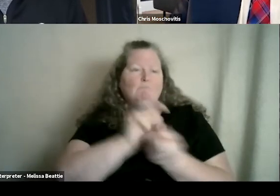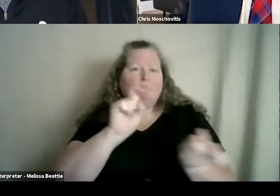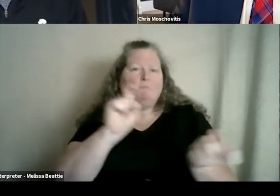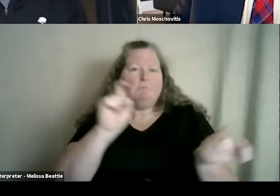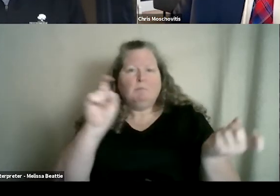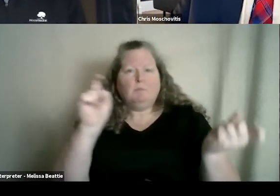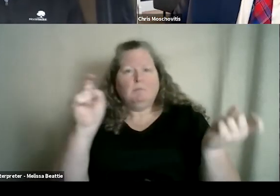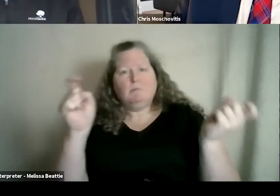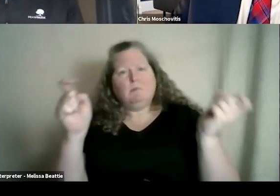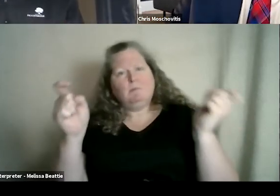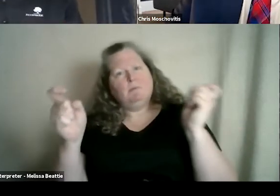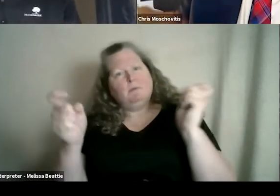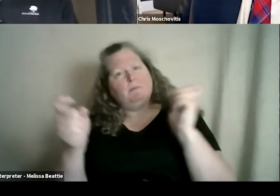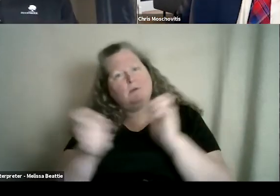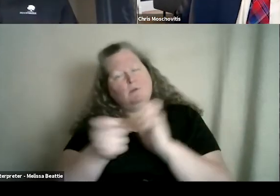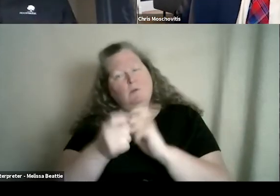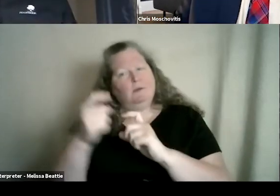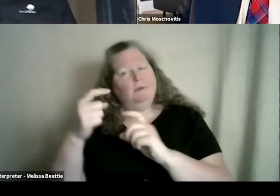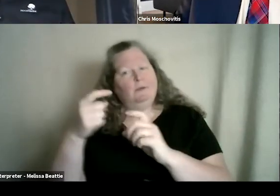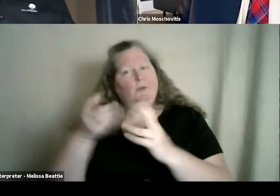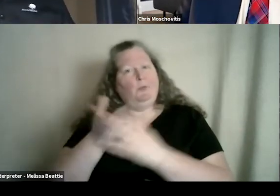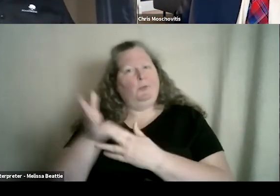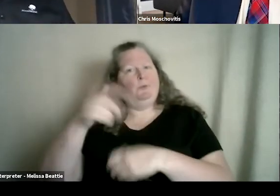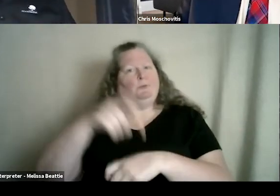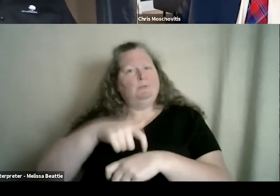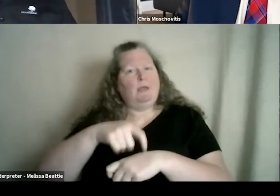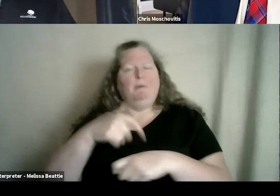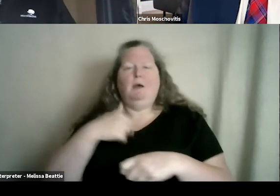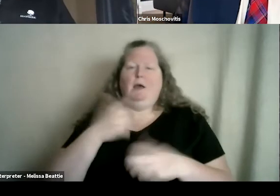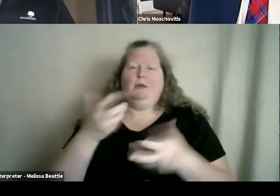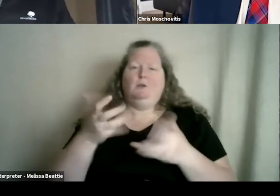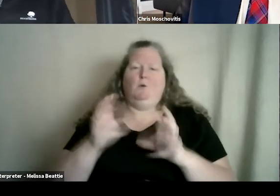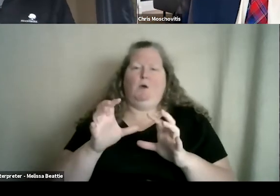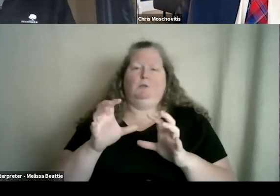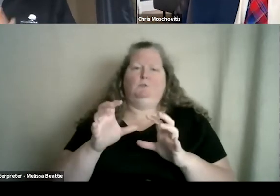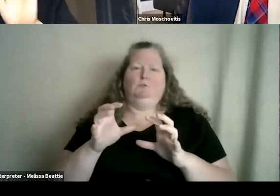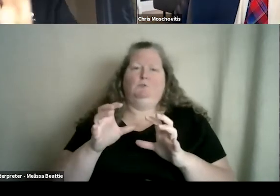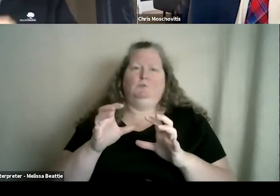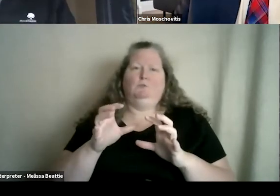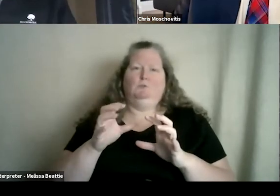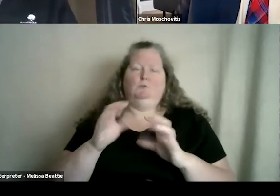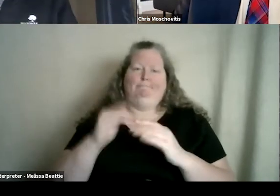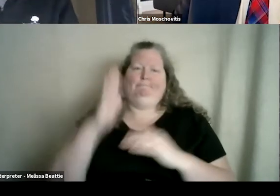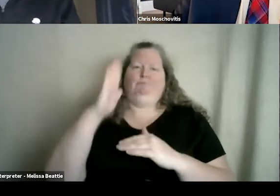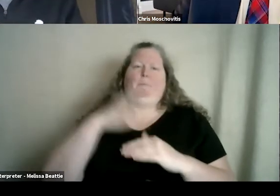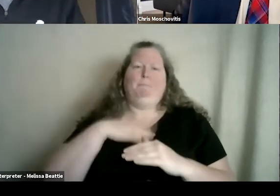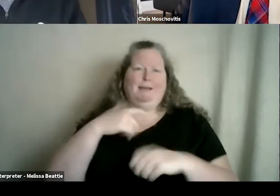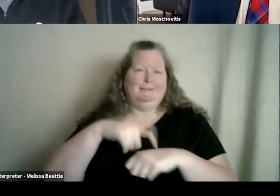time. You know, for example, and I don't want to far exceed my allotted time here,